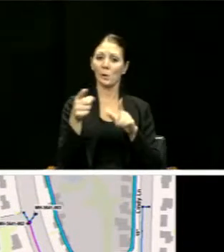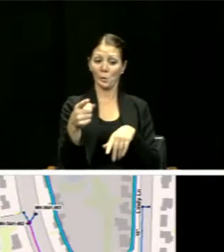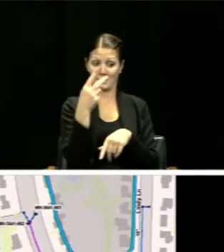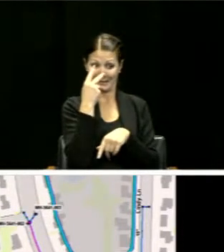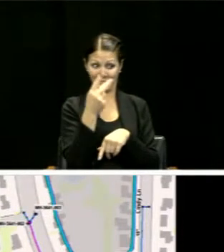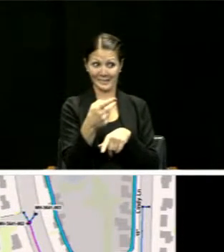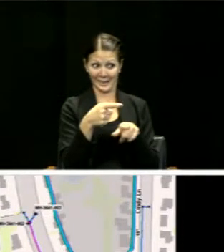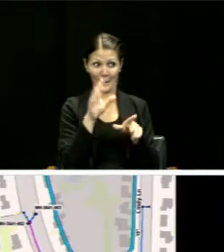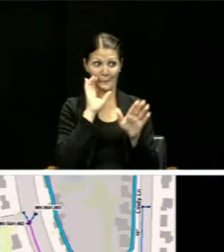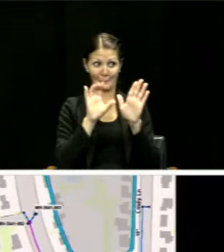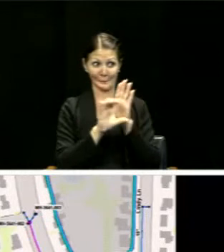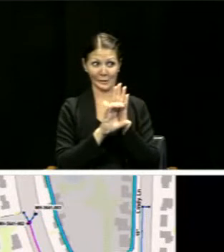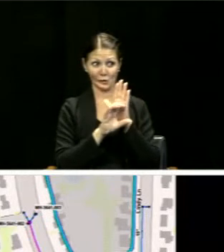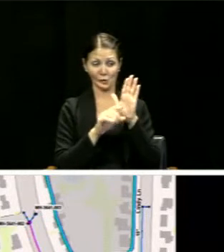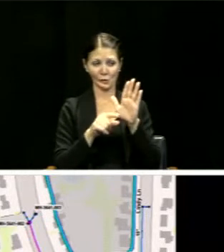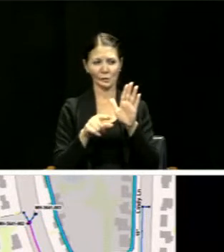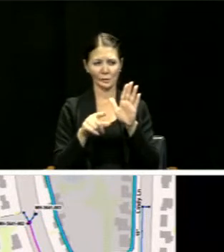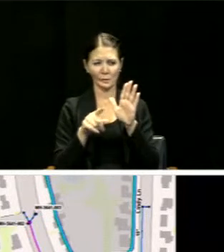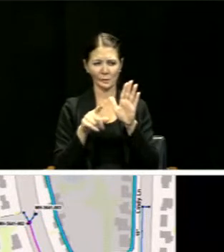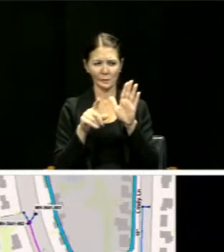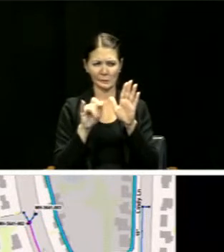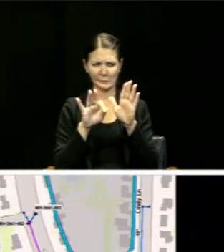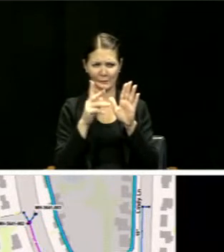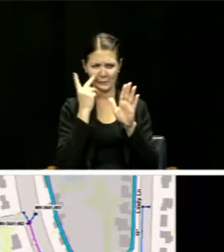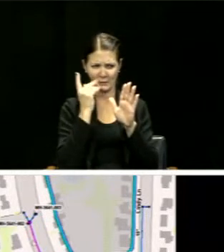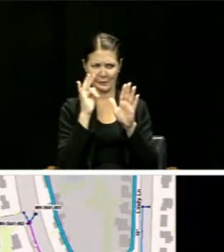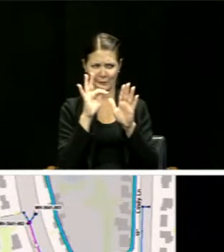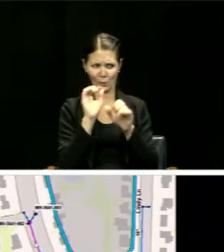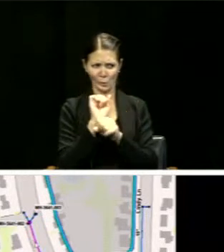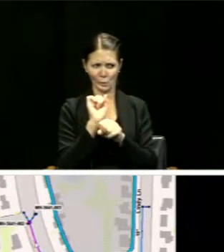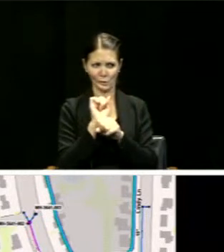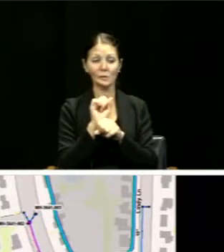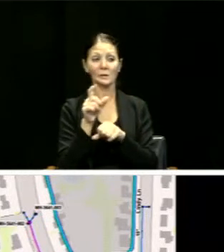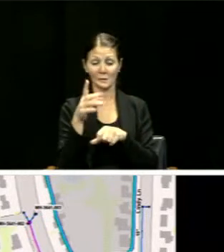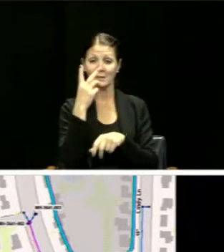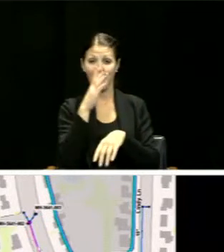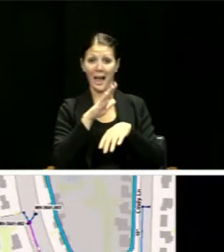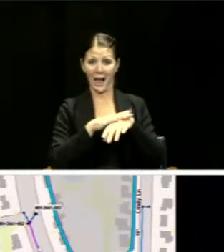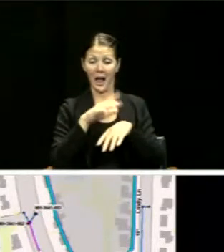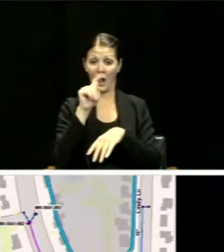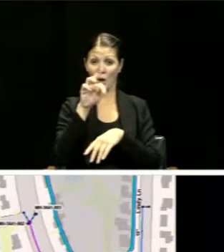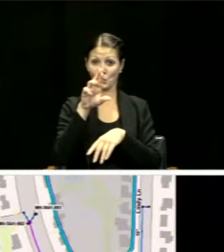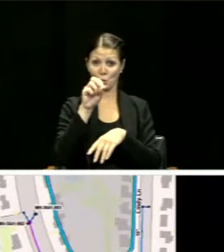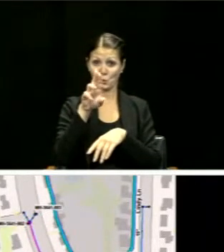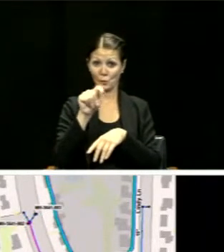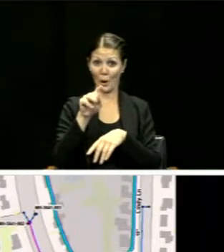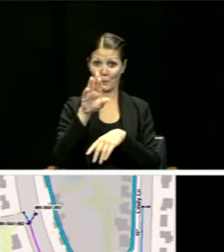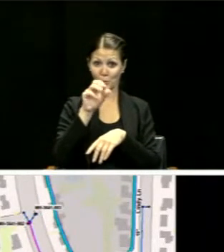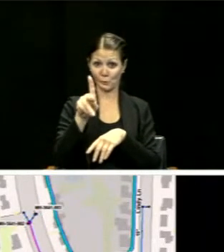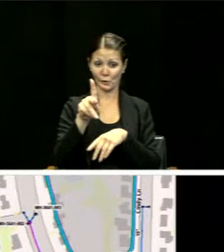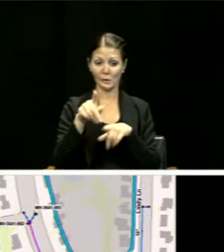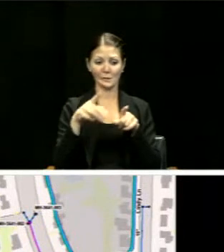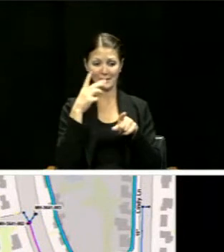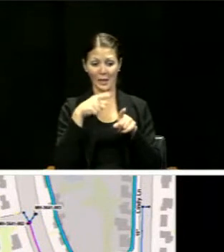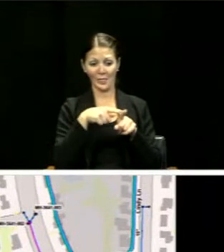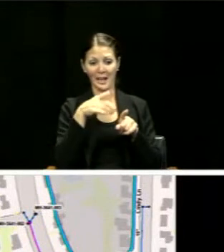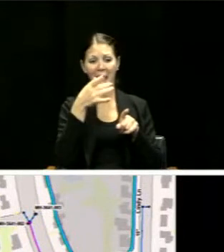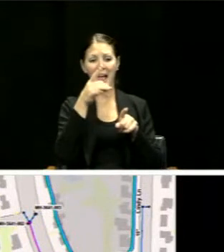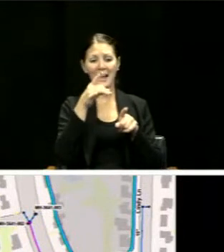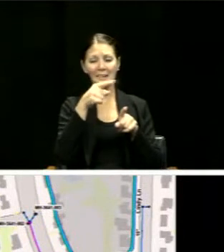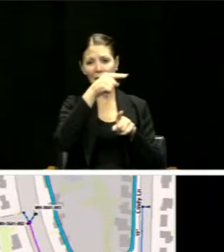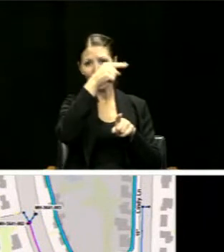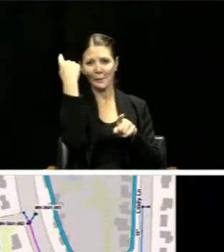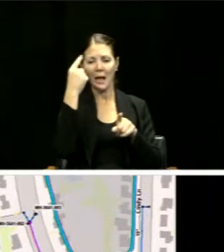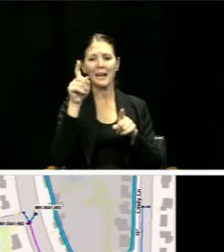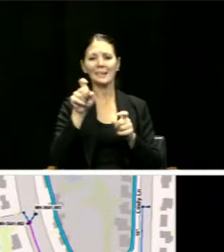on, see if my cursor works. Yep. On Trout Brook Drive, like this is an existing 18 in black and it needs